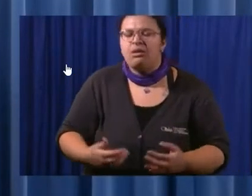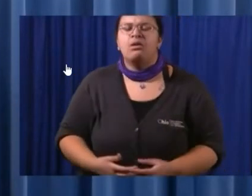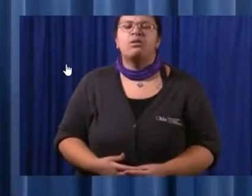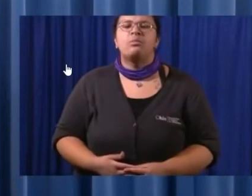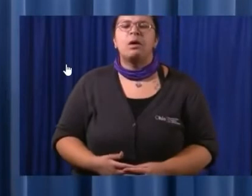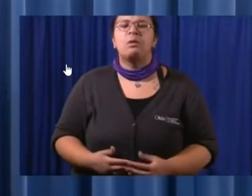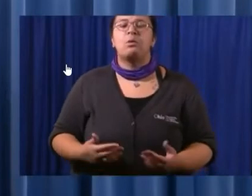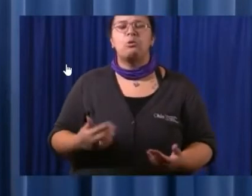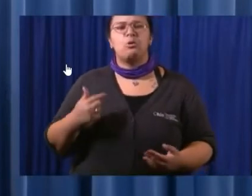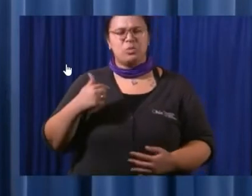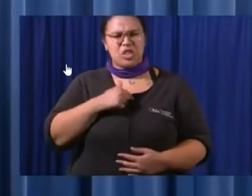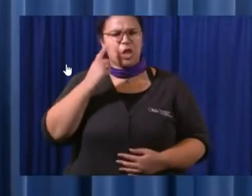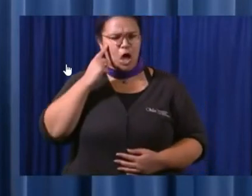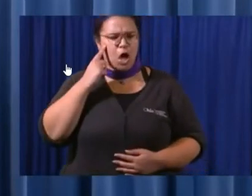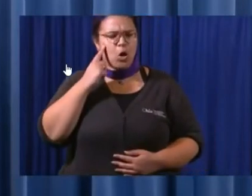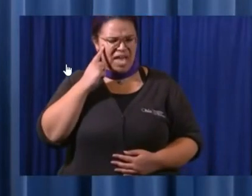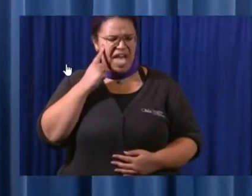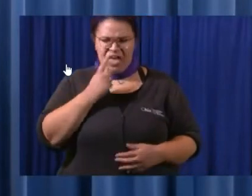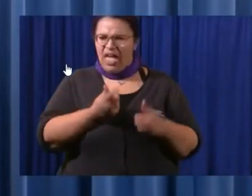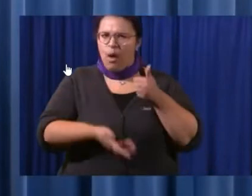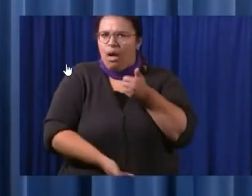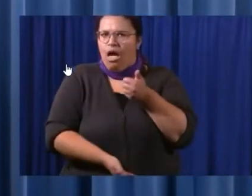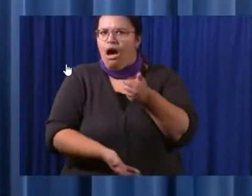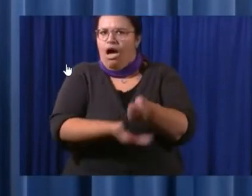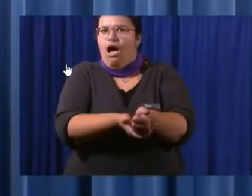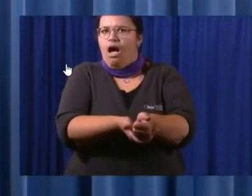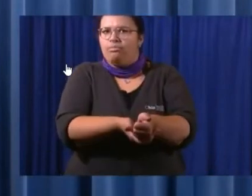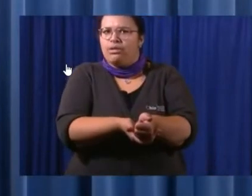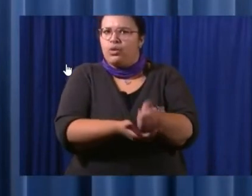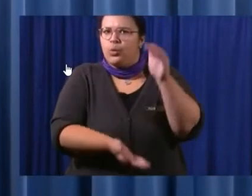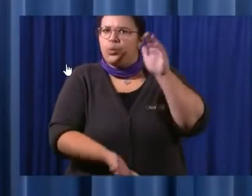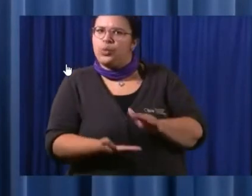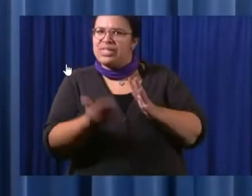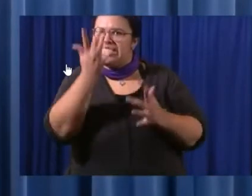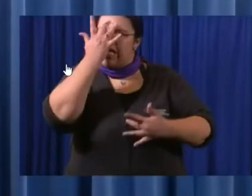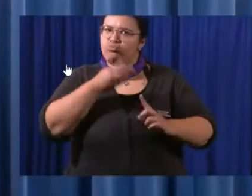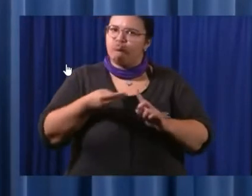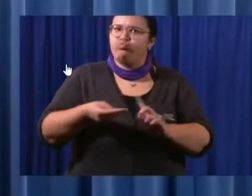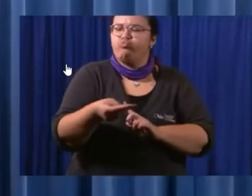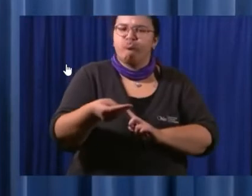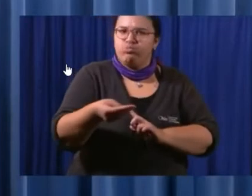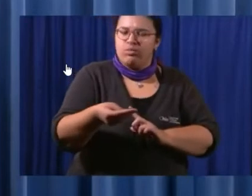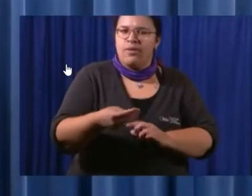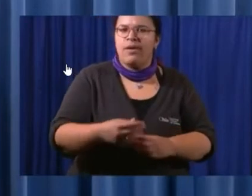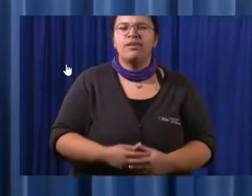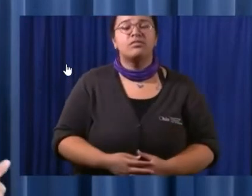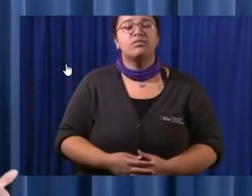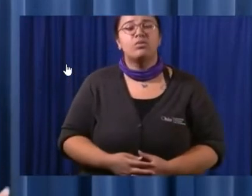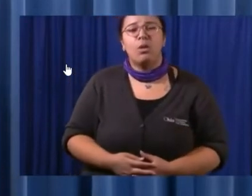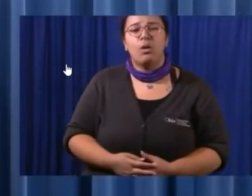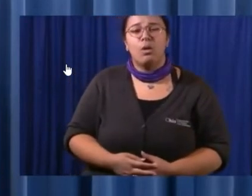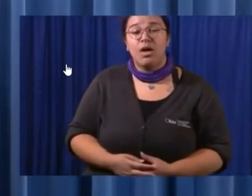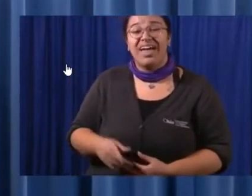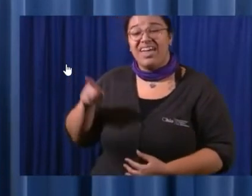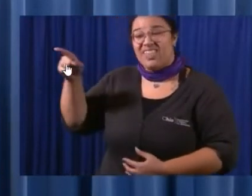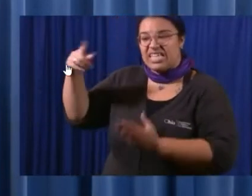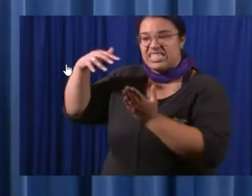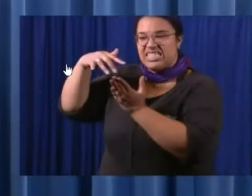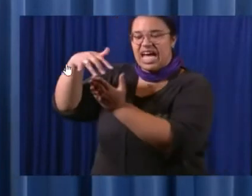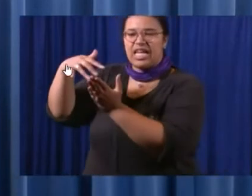thought and still believe that that will reduce it. But we're going to wait. We should be getting some early indications from this study. It may not